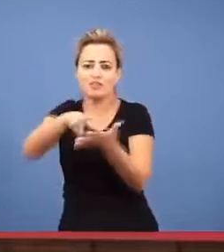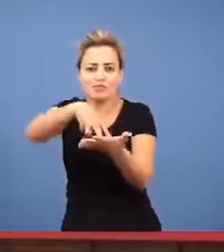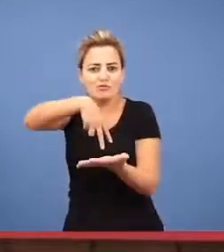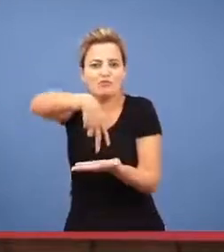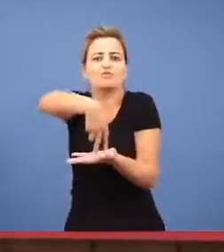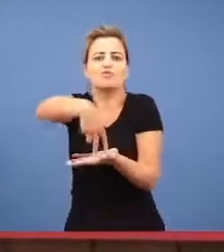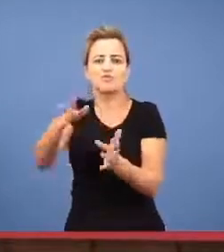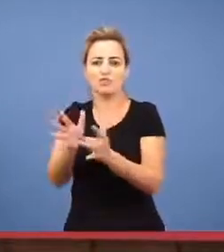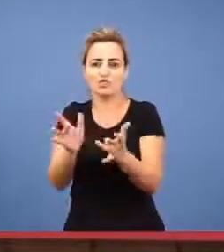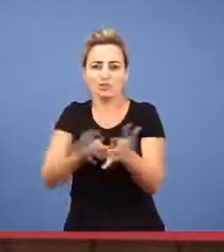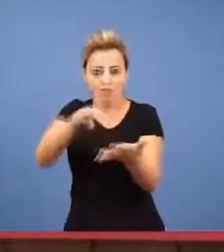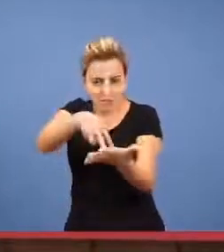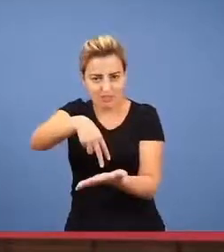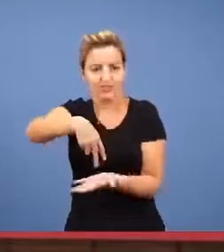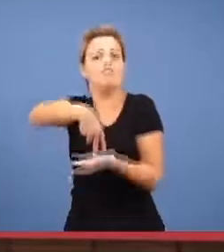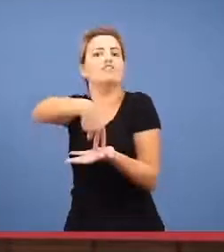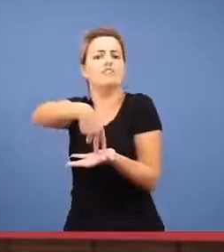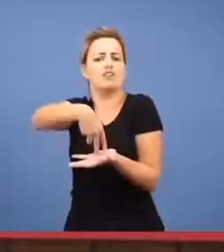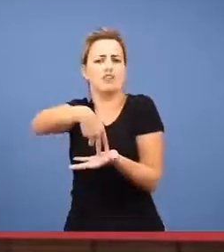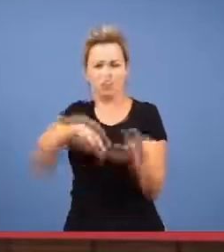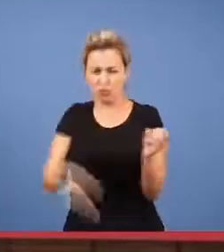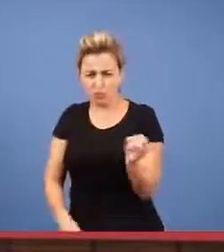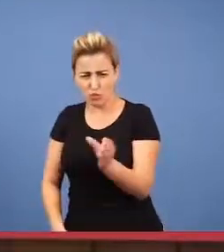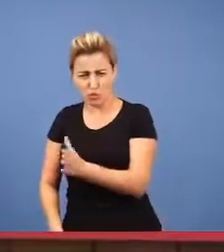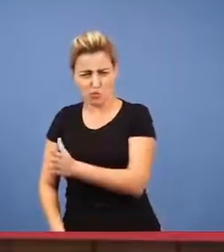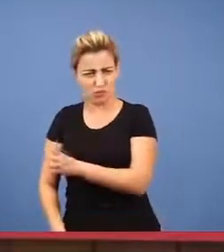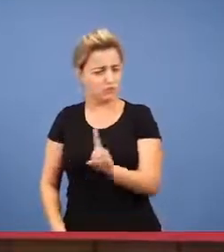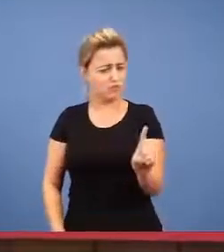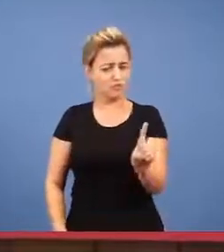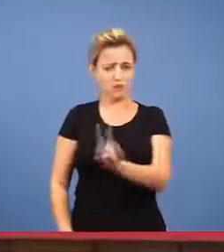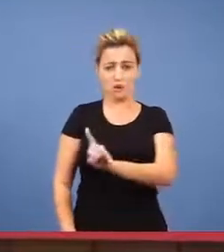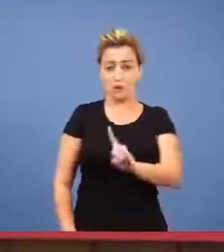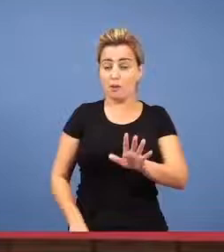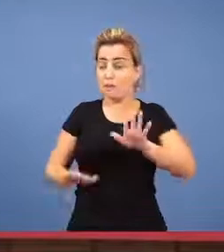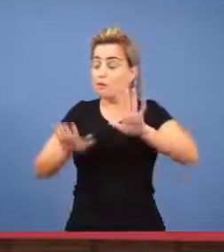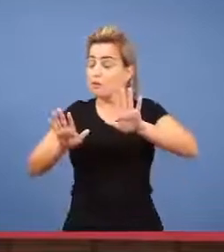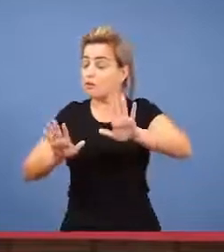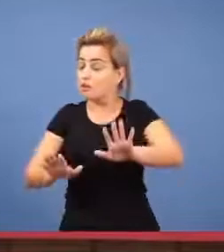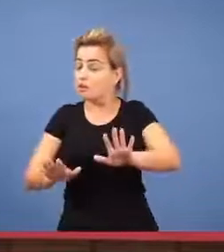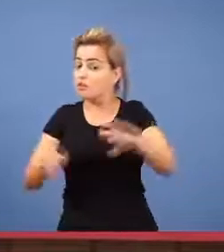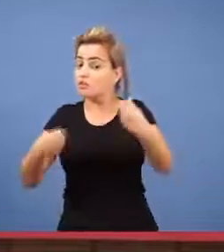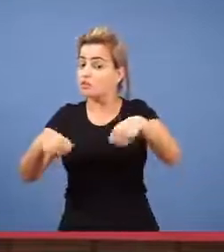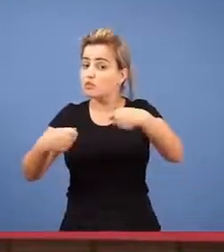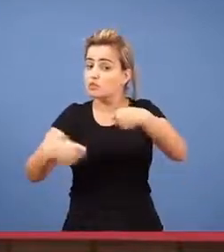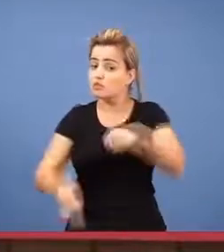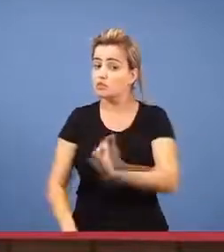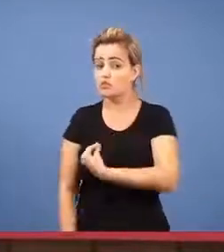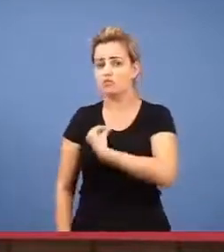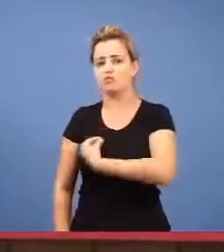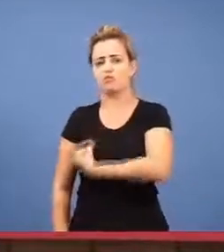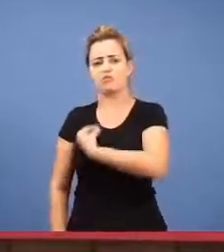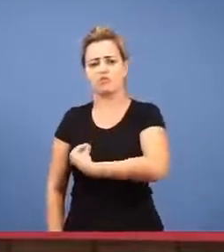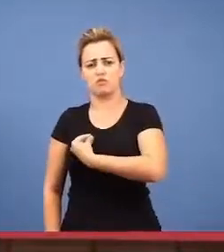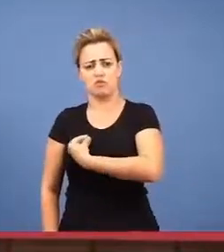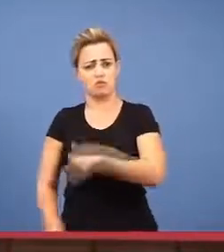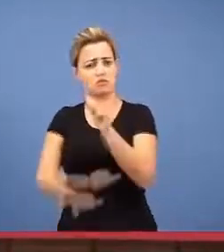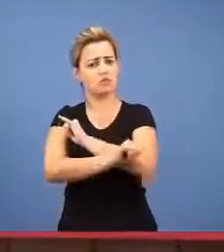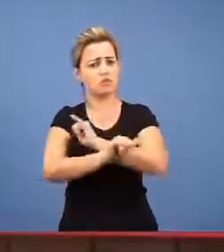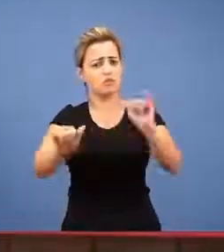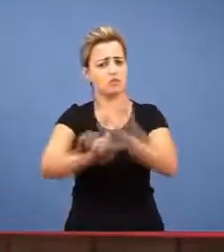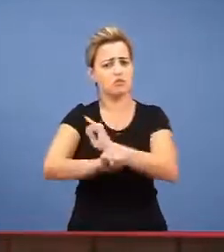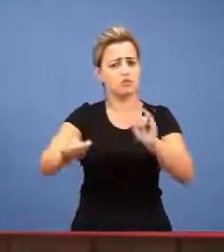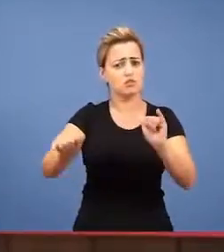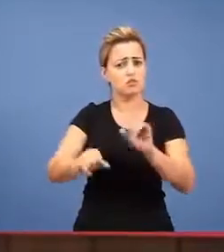resurrection of Jesus. So then there is a new understanding. It's not new, but it's an understanding that we need to live.